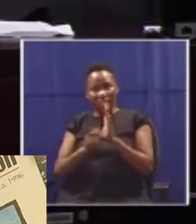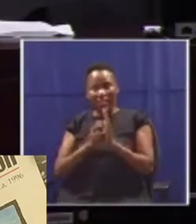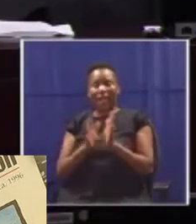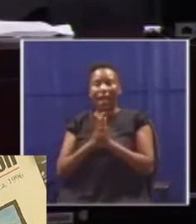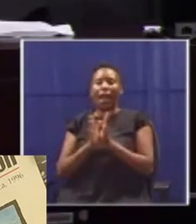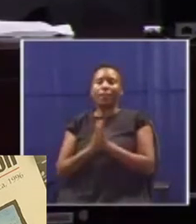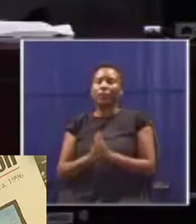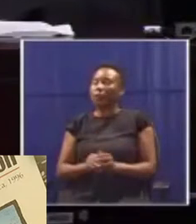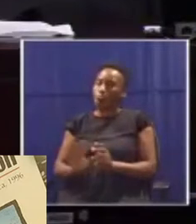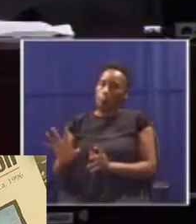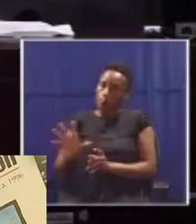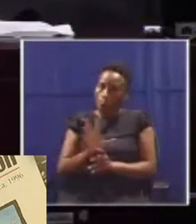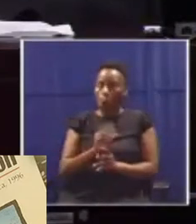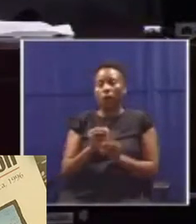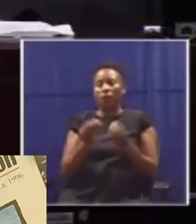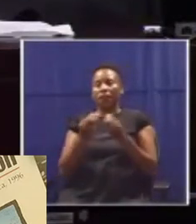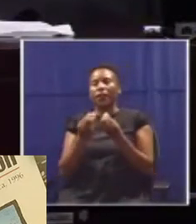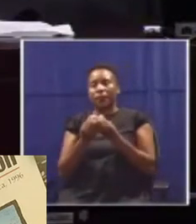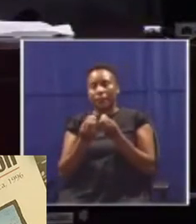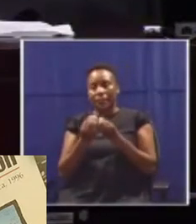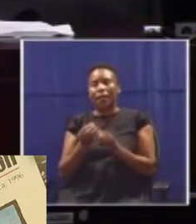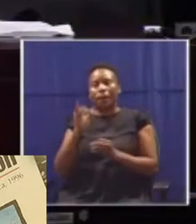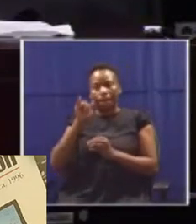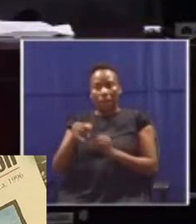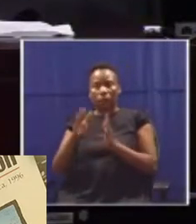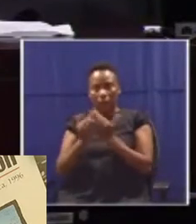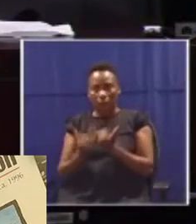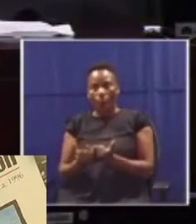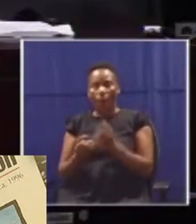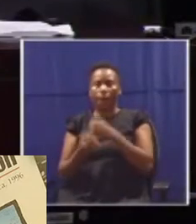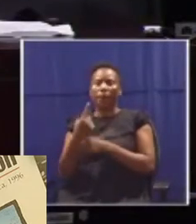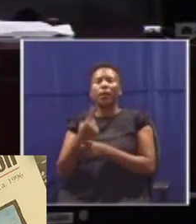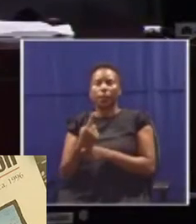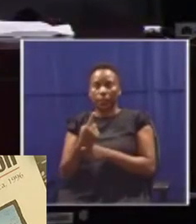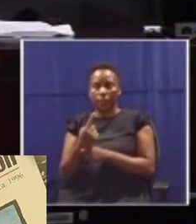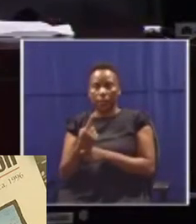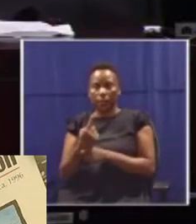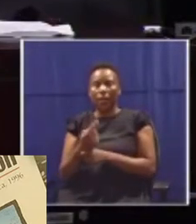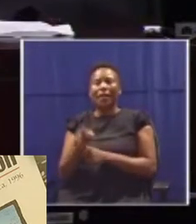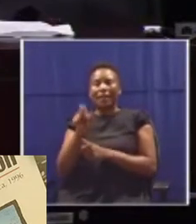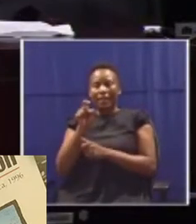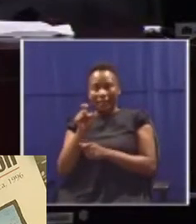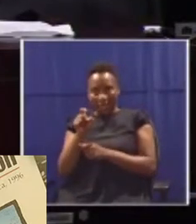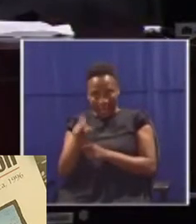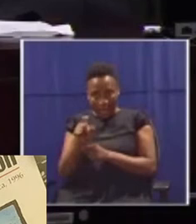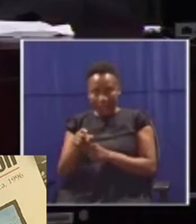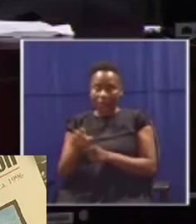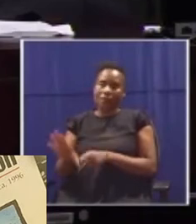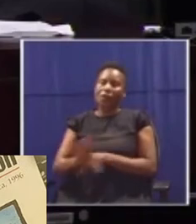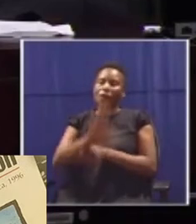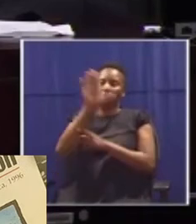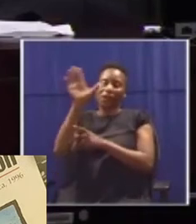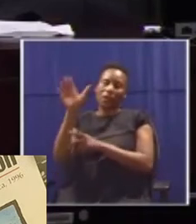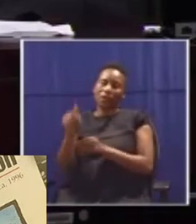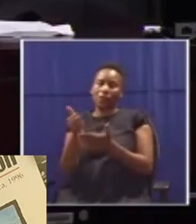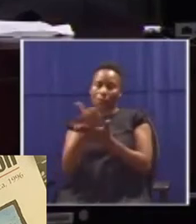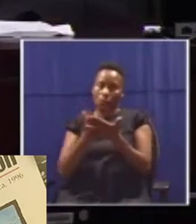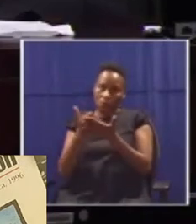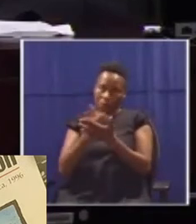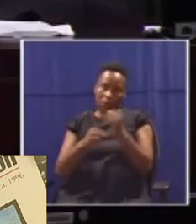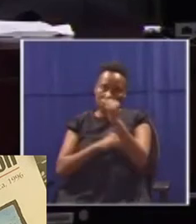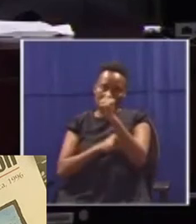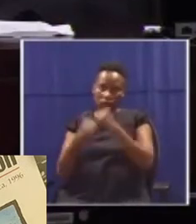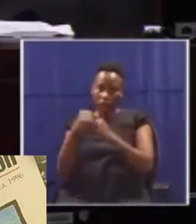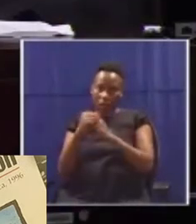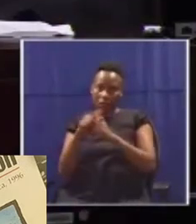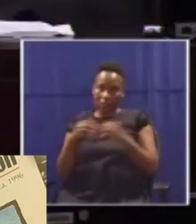injustice of the remuneration and reward system at the core of South Africa's economic structures.